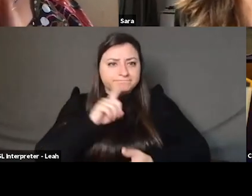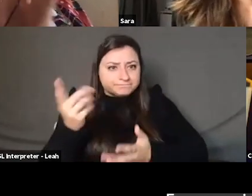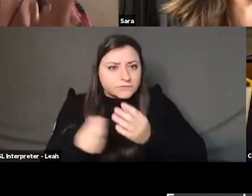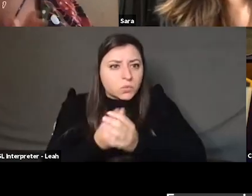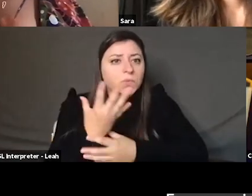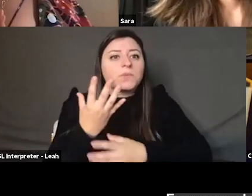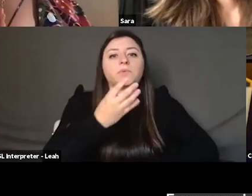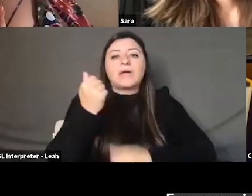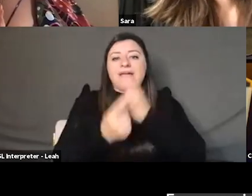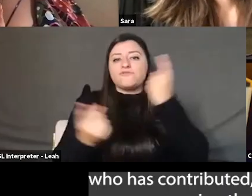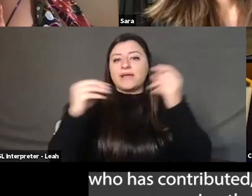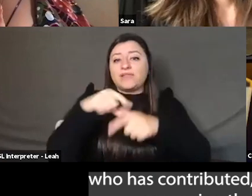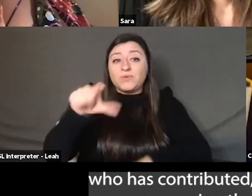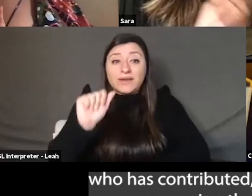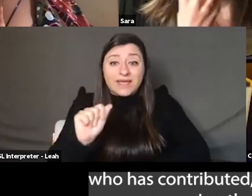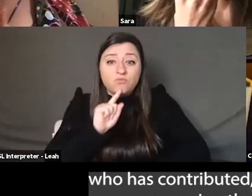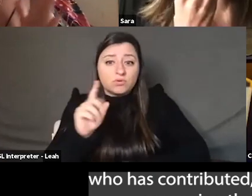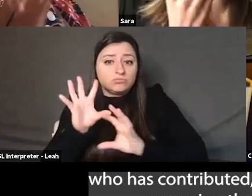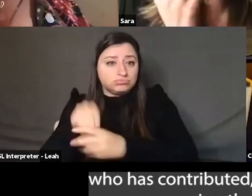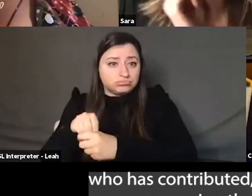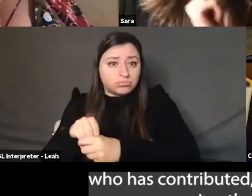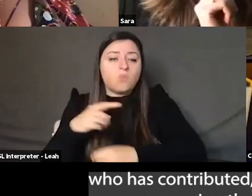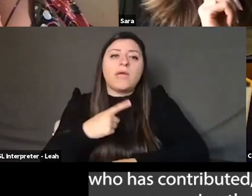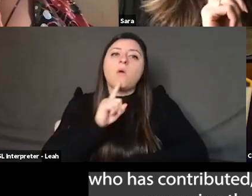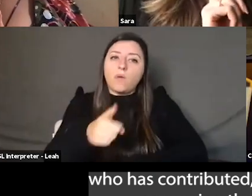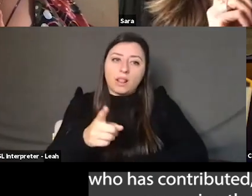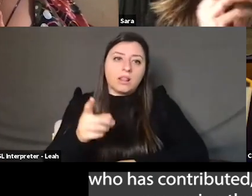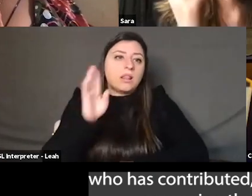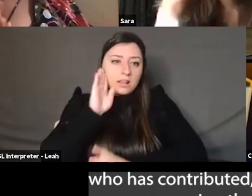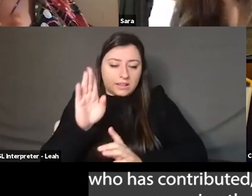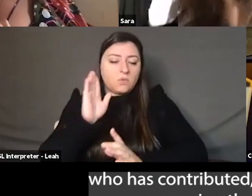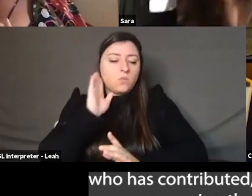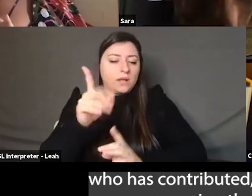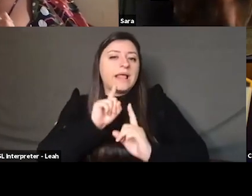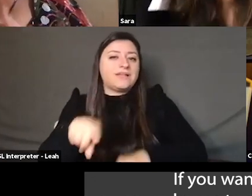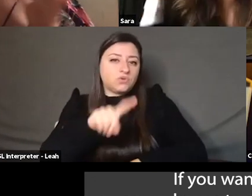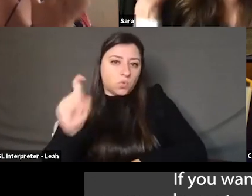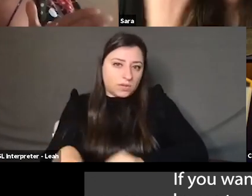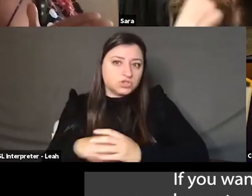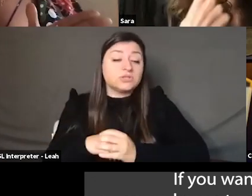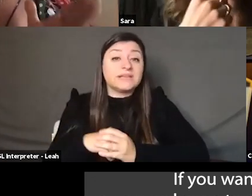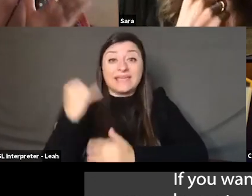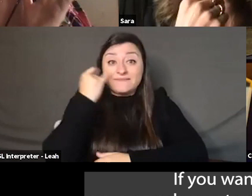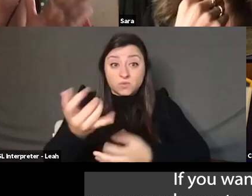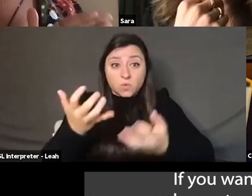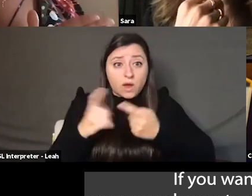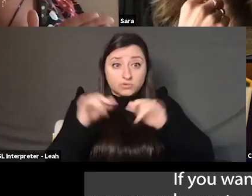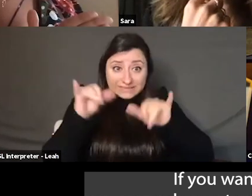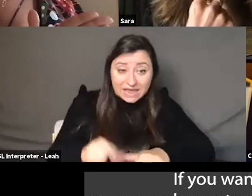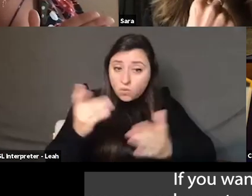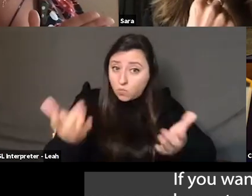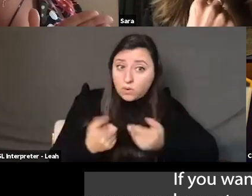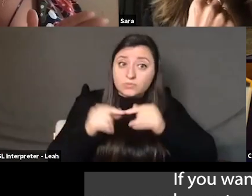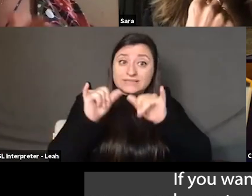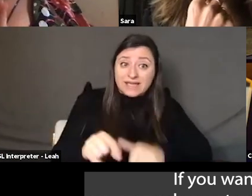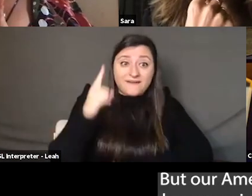conversations, everyone in the Q&A who has contributed, we are going to be answering these questions. If you want to stay, you are welcome to